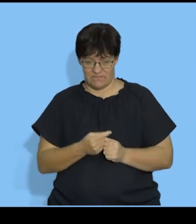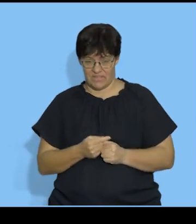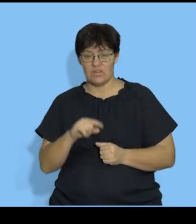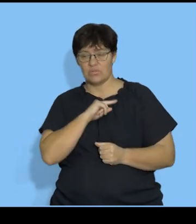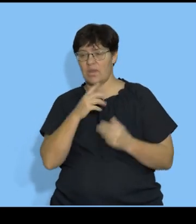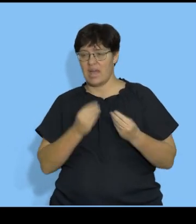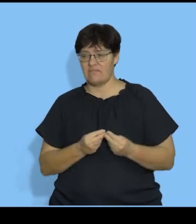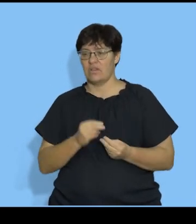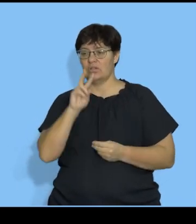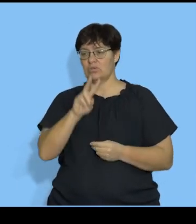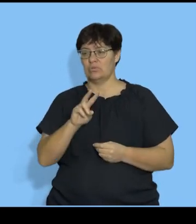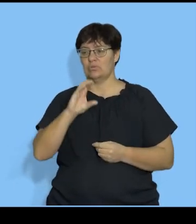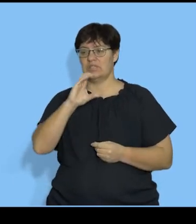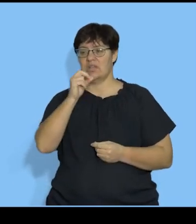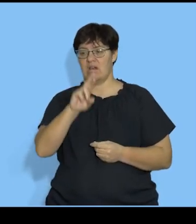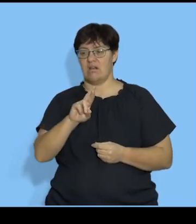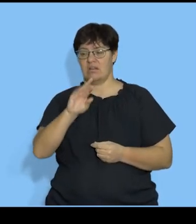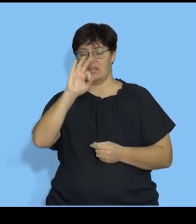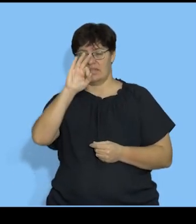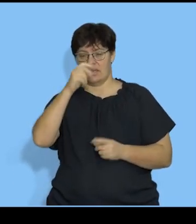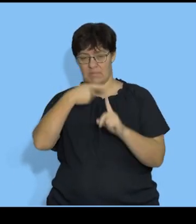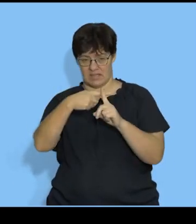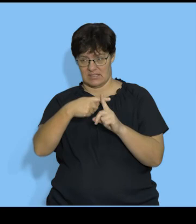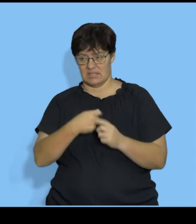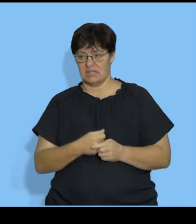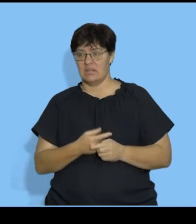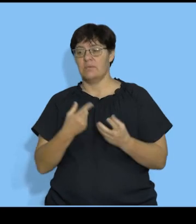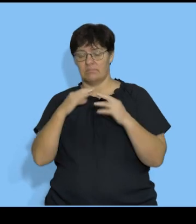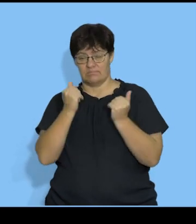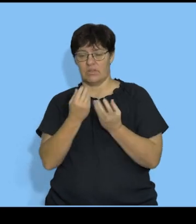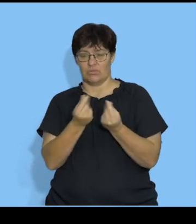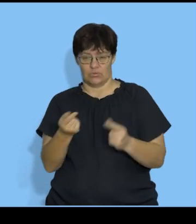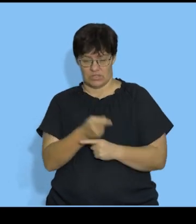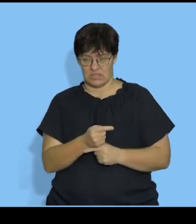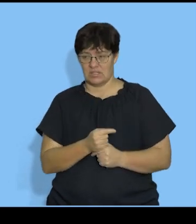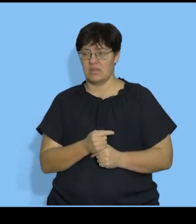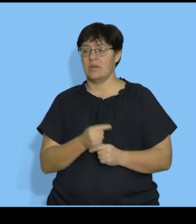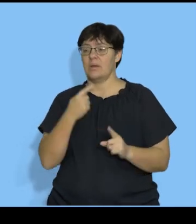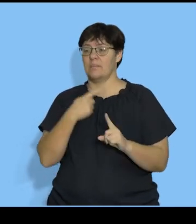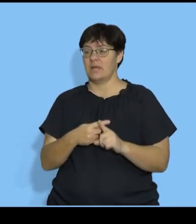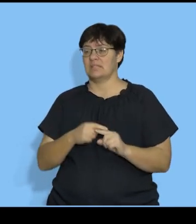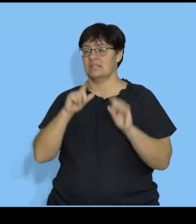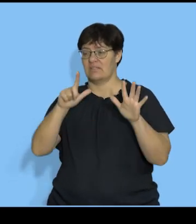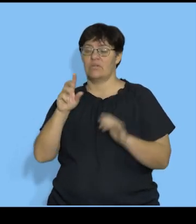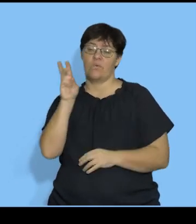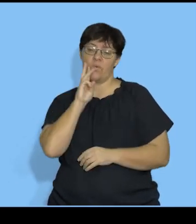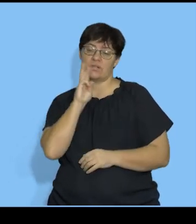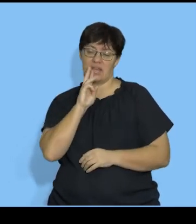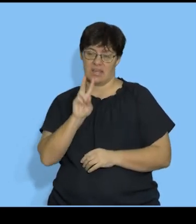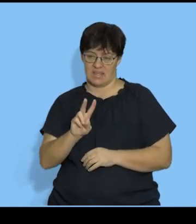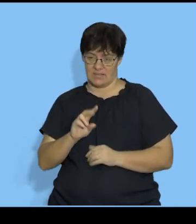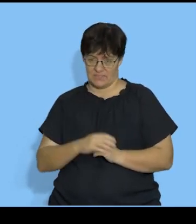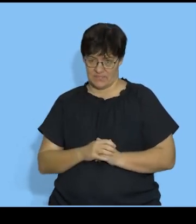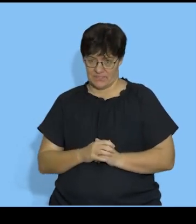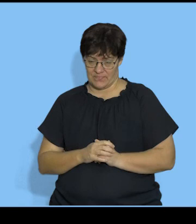Cr3 plus, okay, which goes into solution, plus 7 water molecules. Right. Now, these